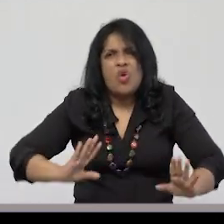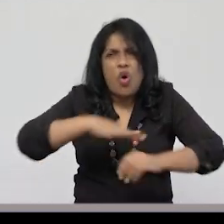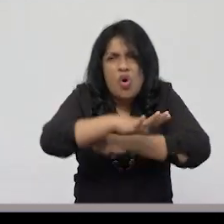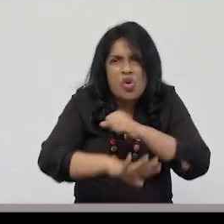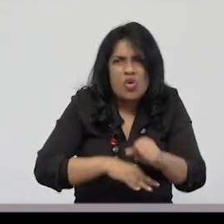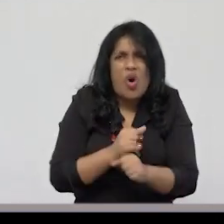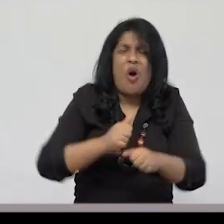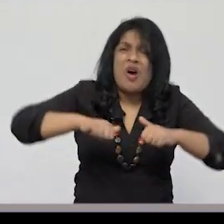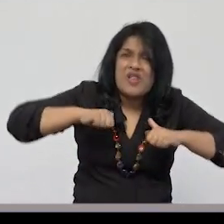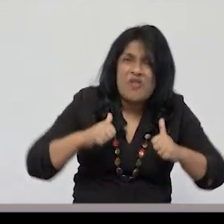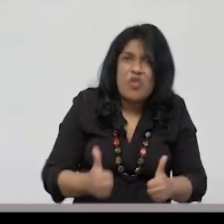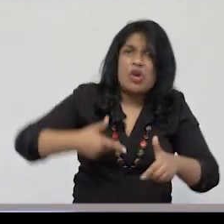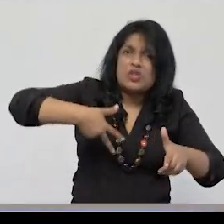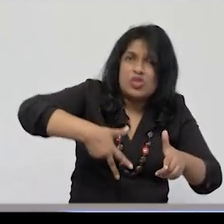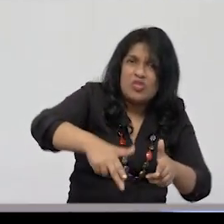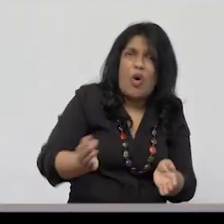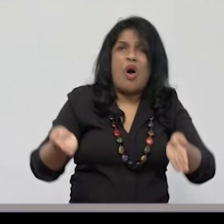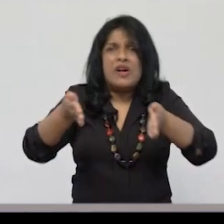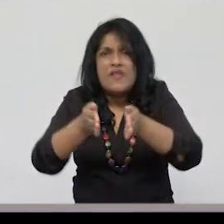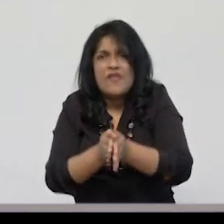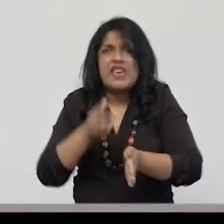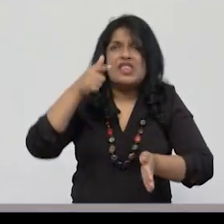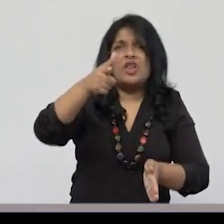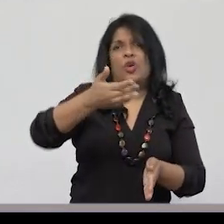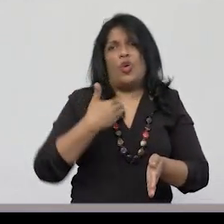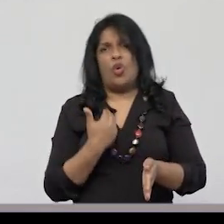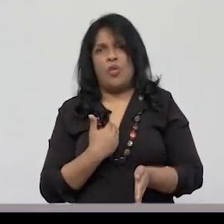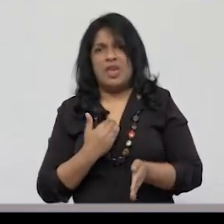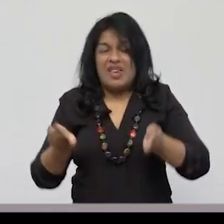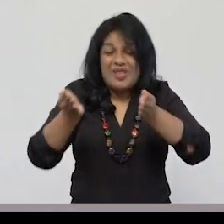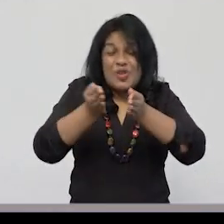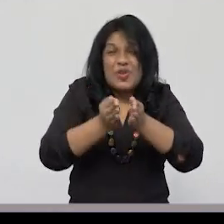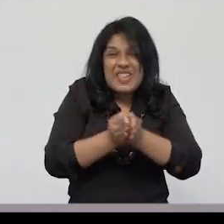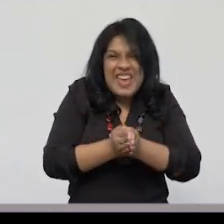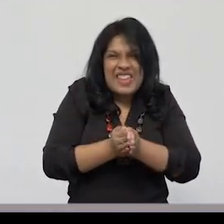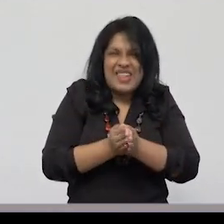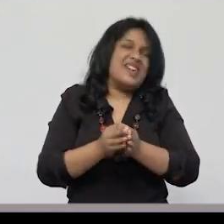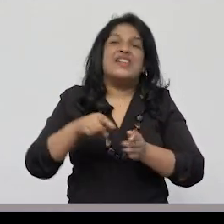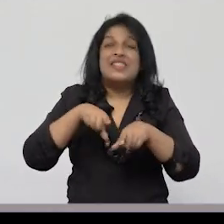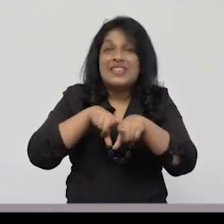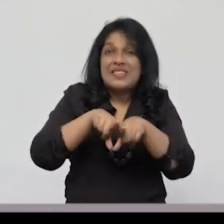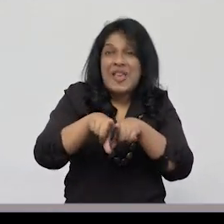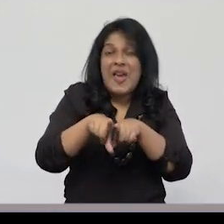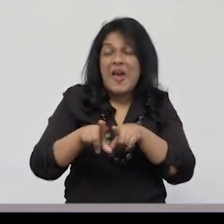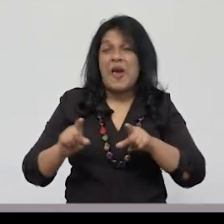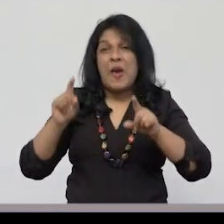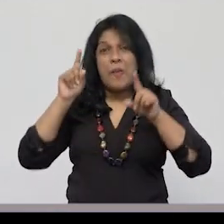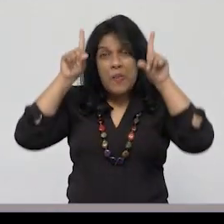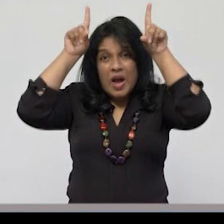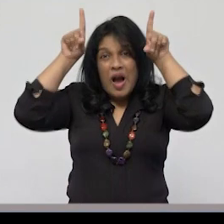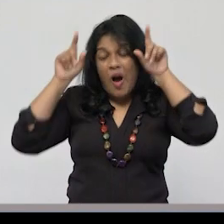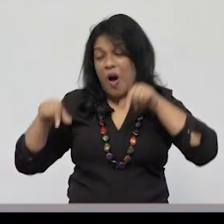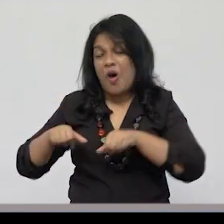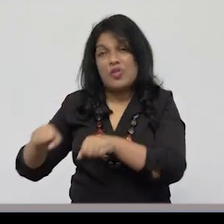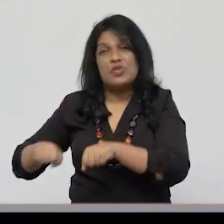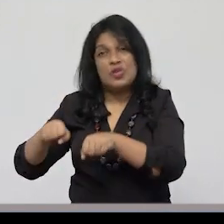You know what the greater part of this story is? In this partnership with Jesus, right? This